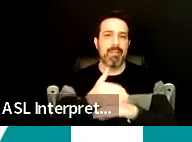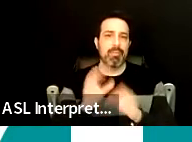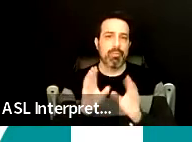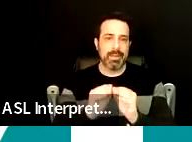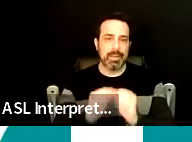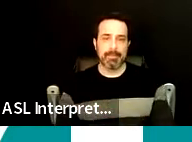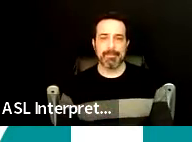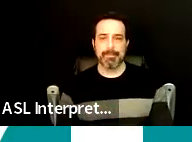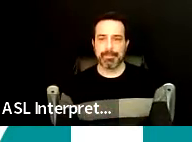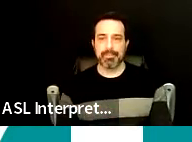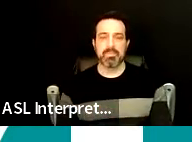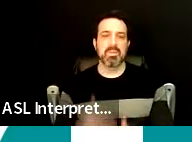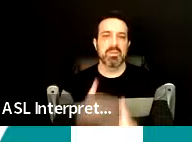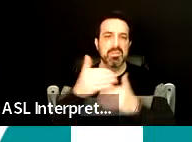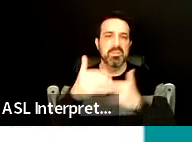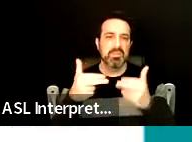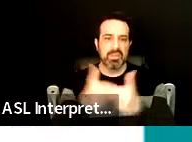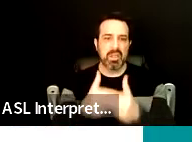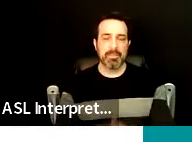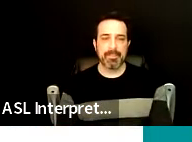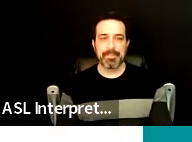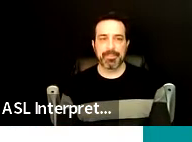meeting. Next slide.